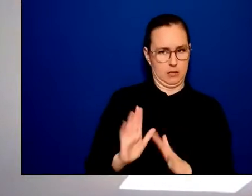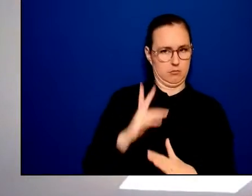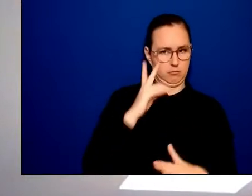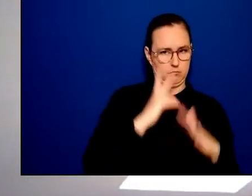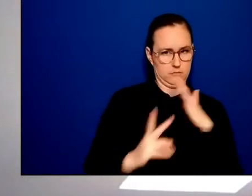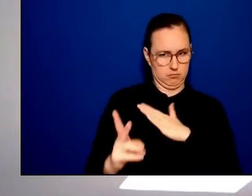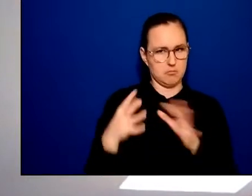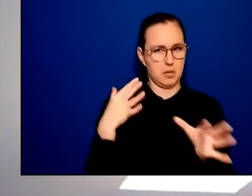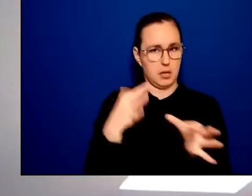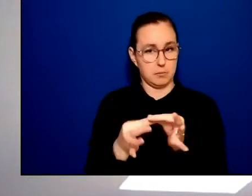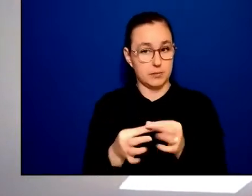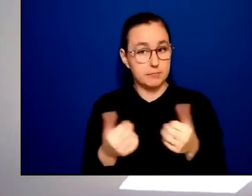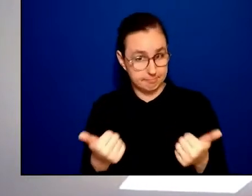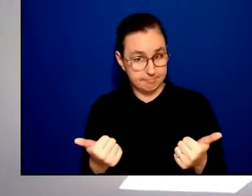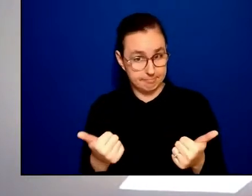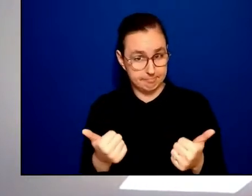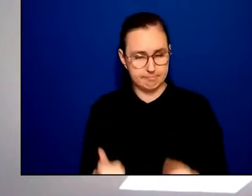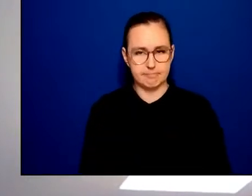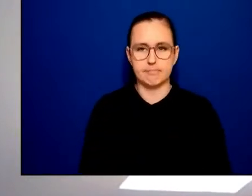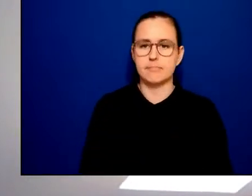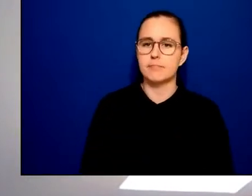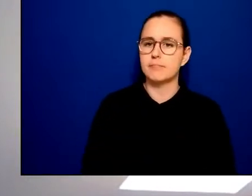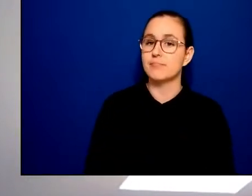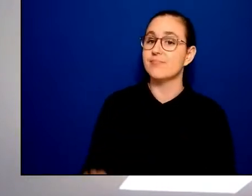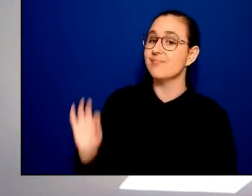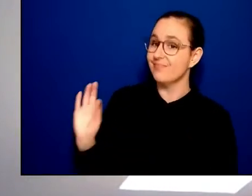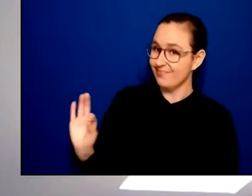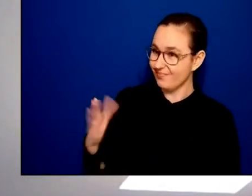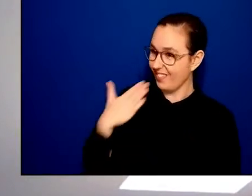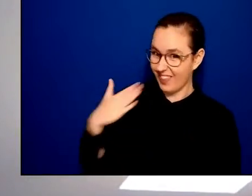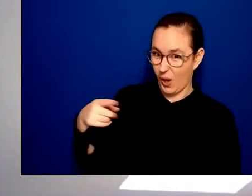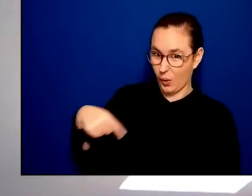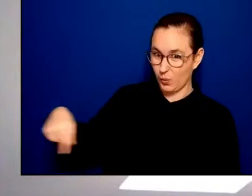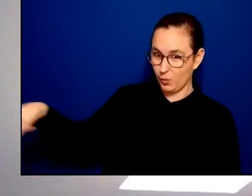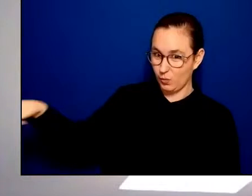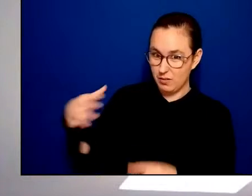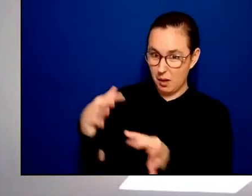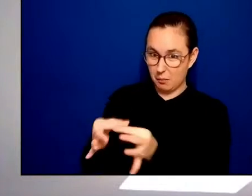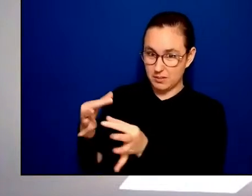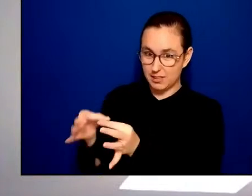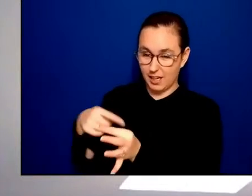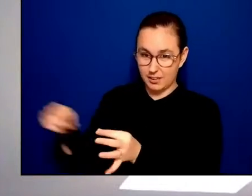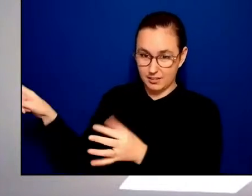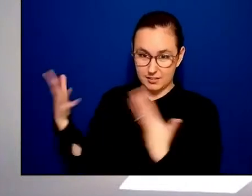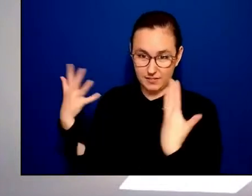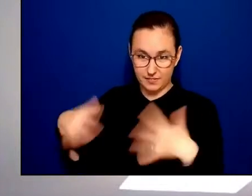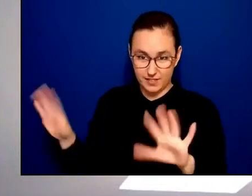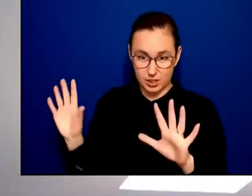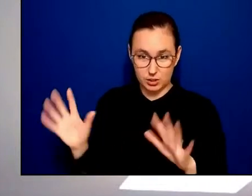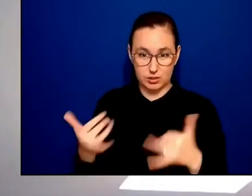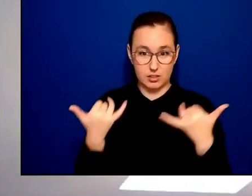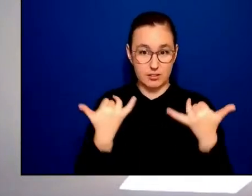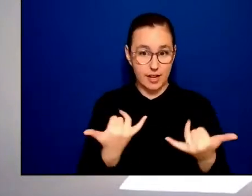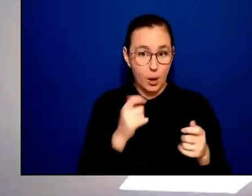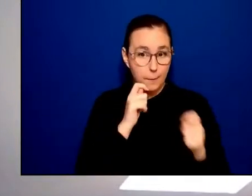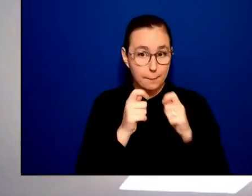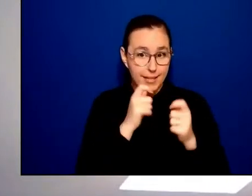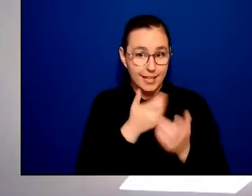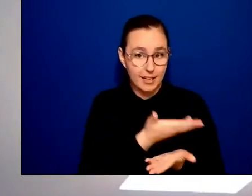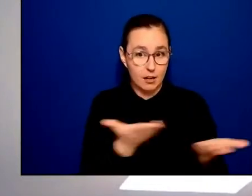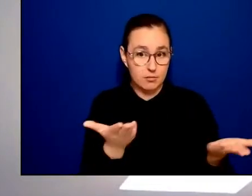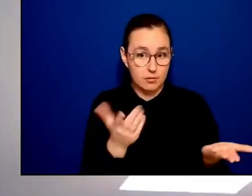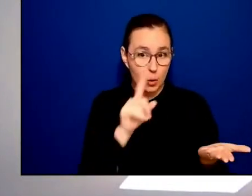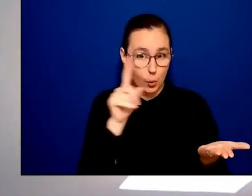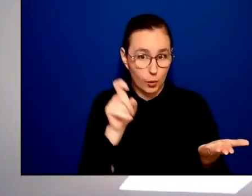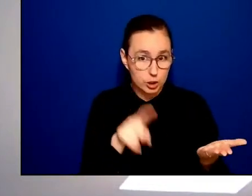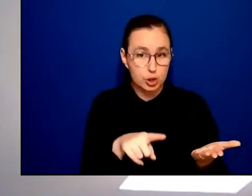very much. That concludes today's operational updates. A reminder to media on the line, please press *1 to enter the queue. You will be limited to 1